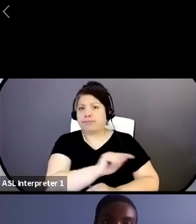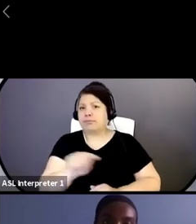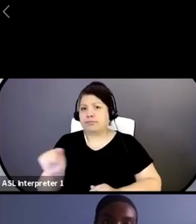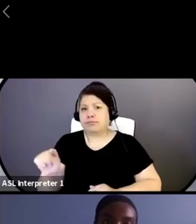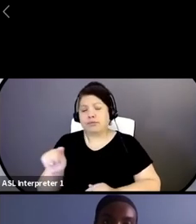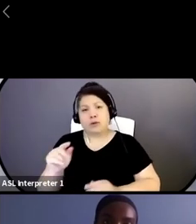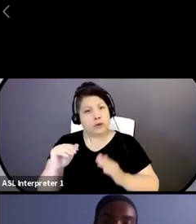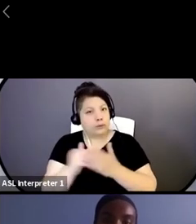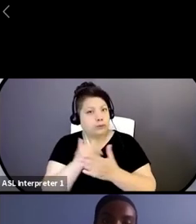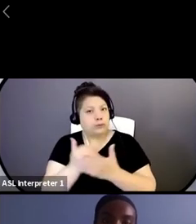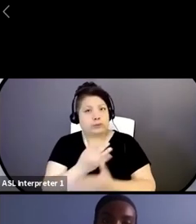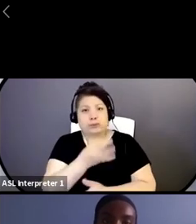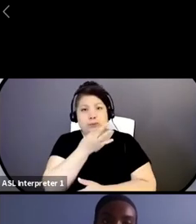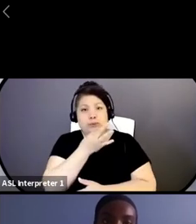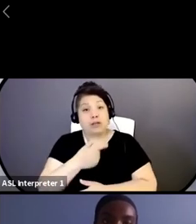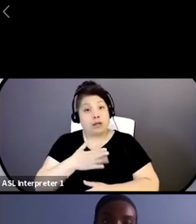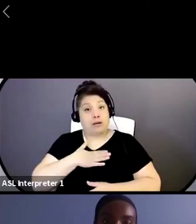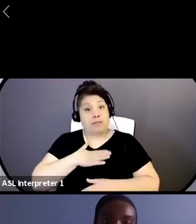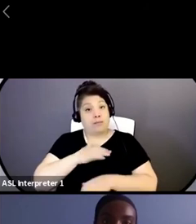industries. I work in nonprofit, so